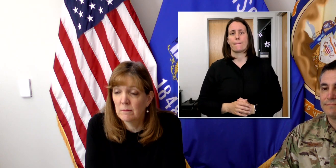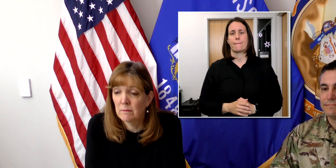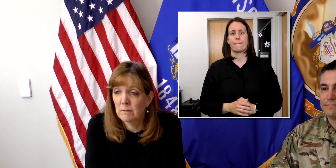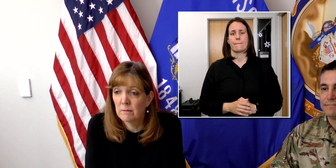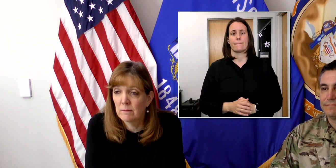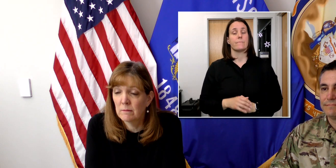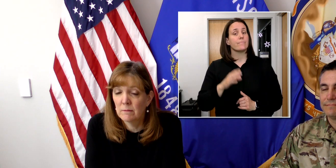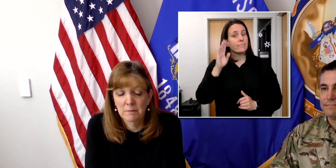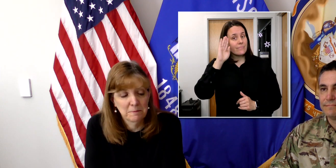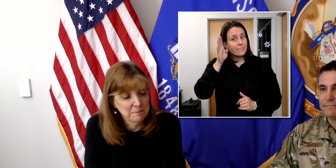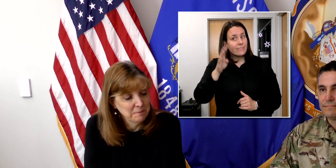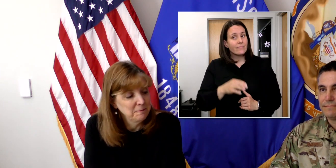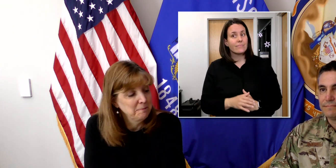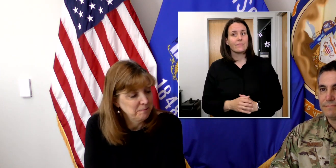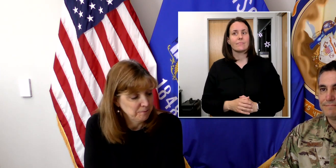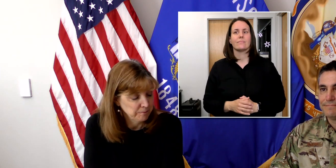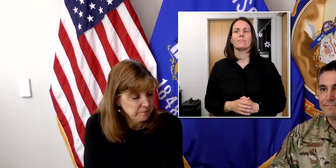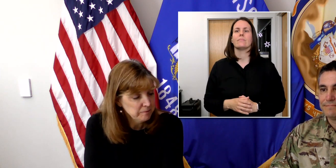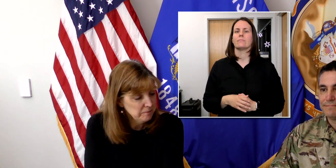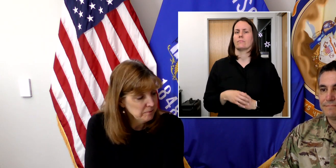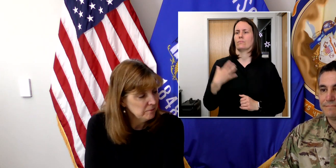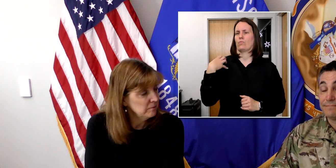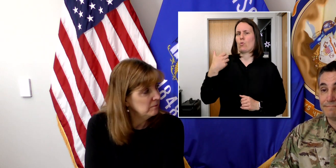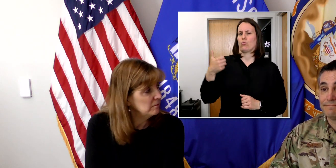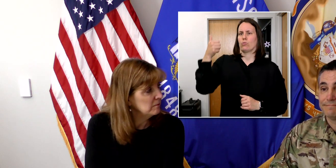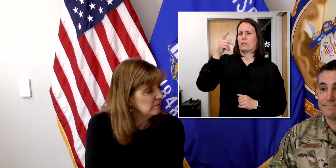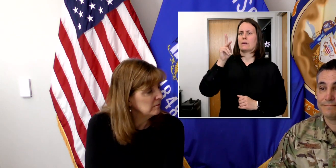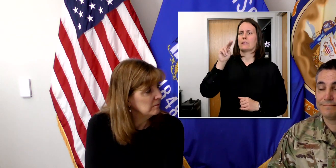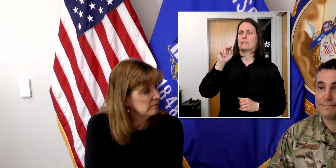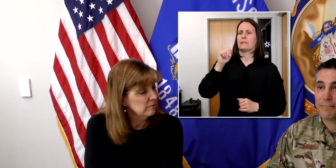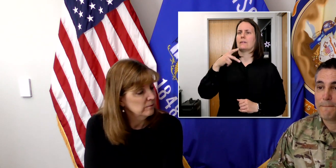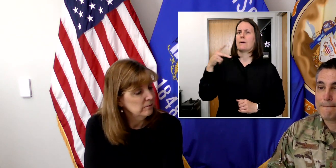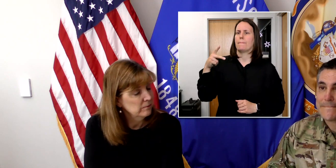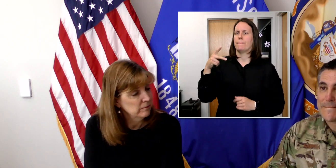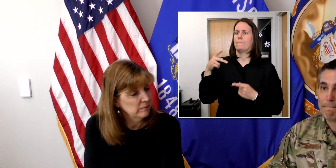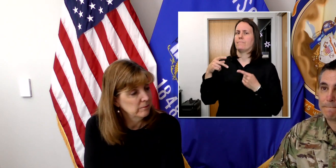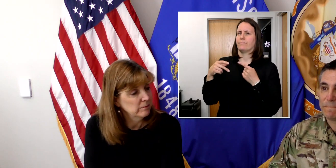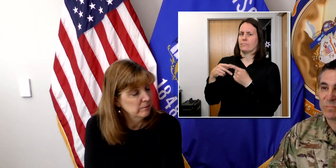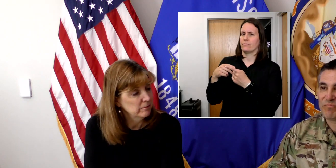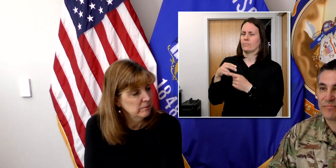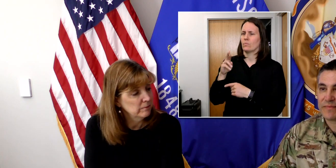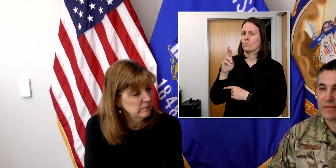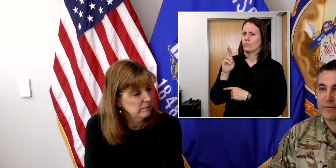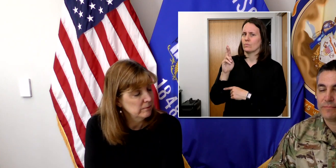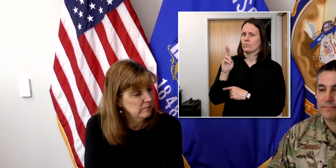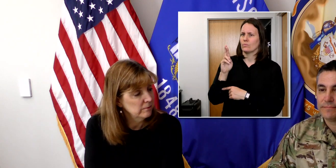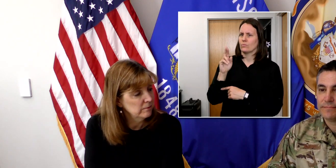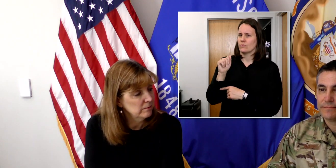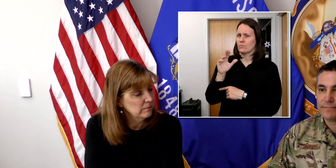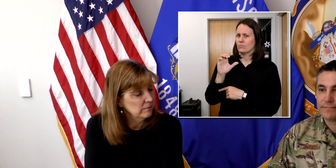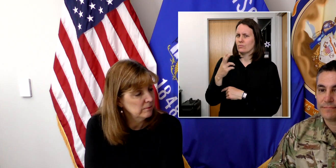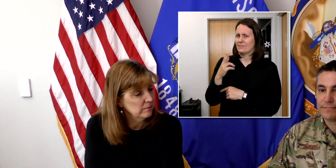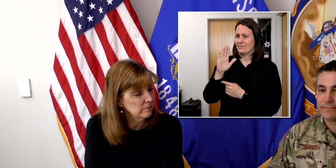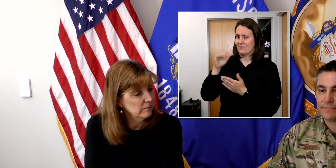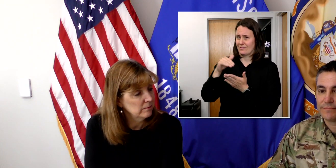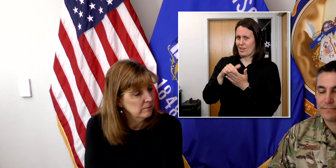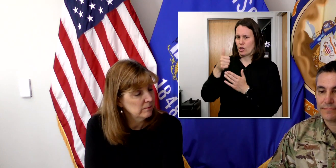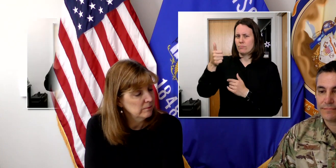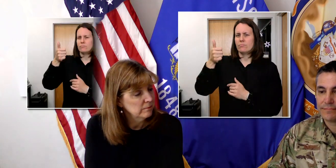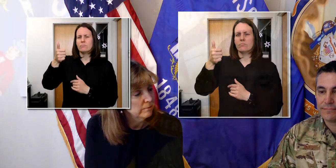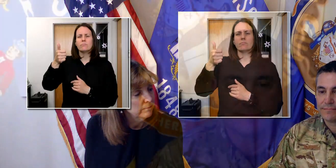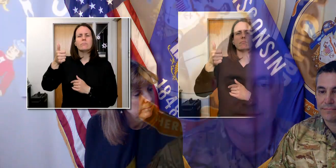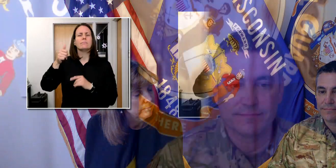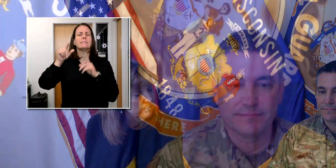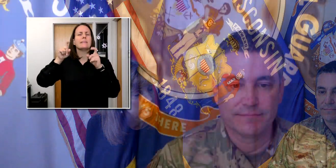Hi, General Knapp. You had mentioned the Resch Center is one of the newest community testing sites in Brown County. Are there any other specific counties or areas throughout the state